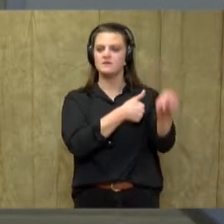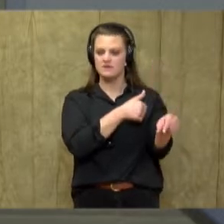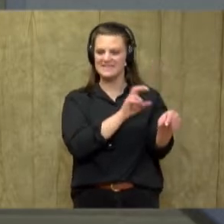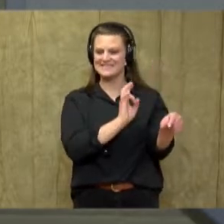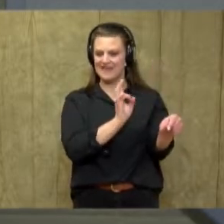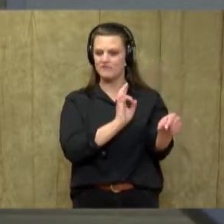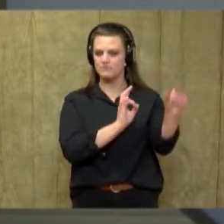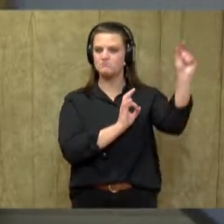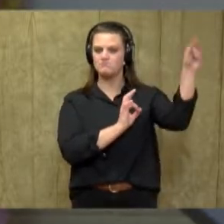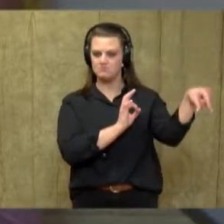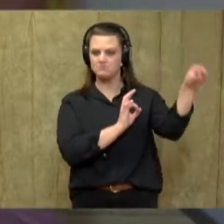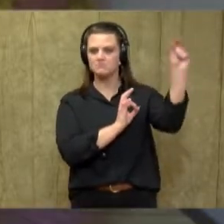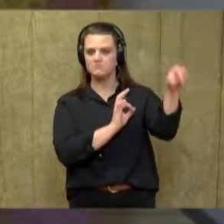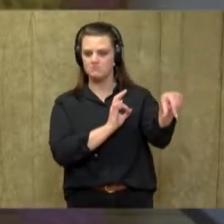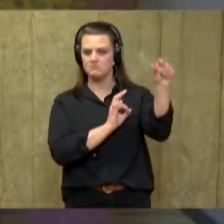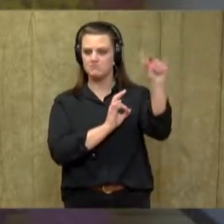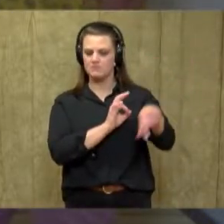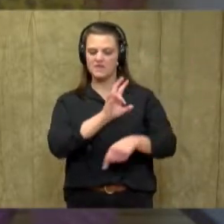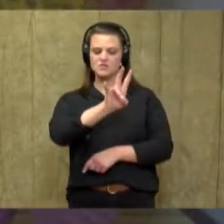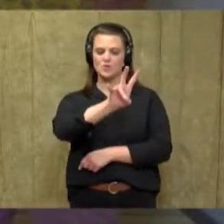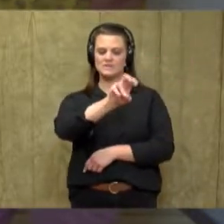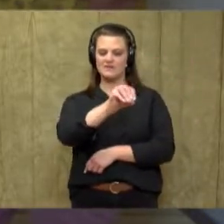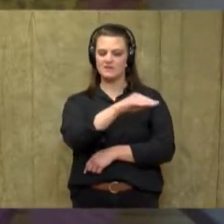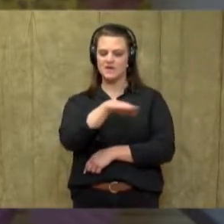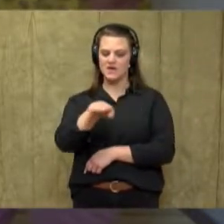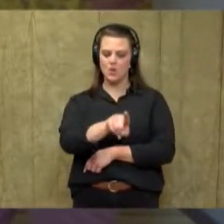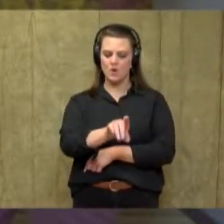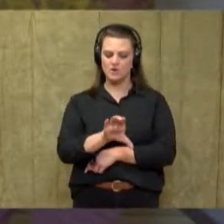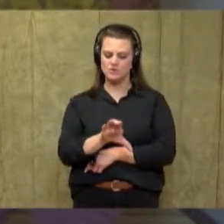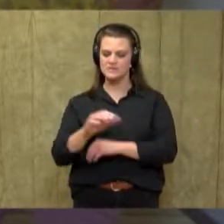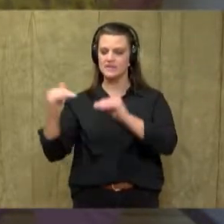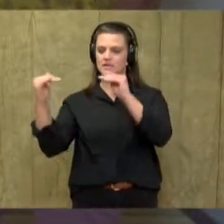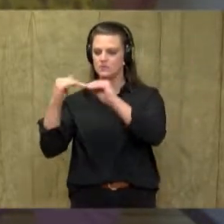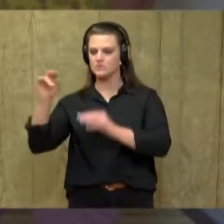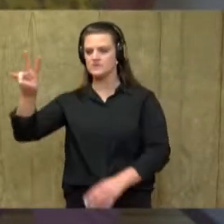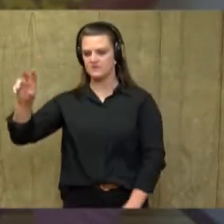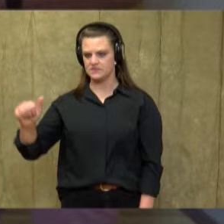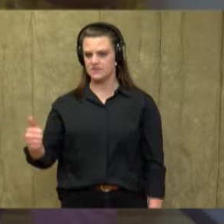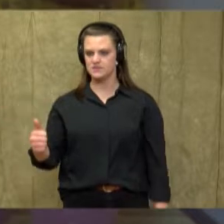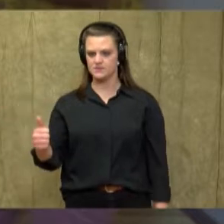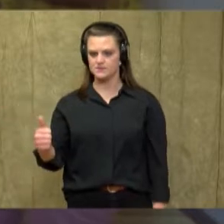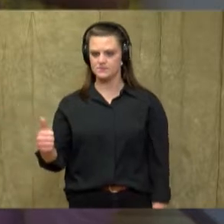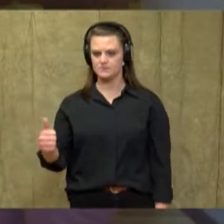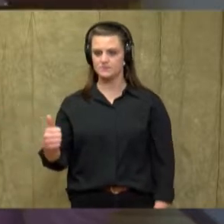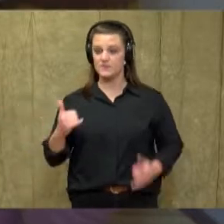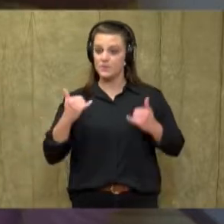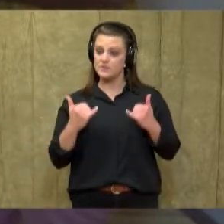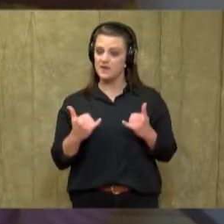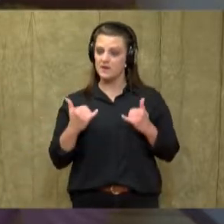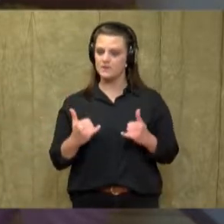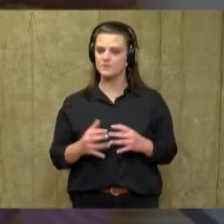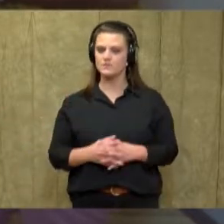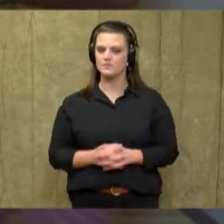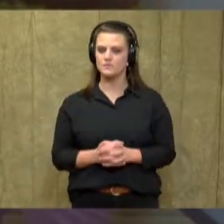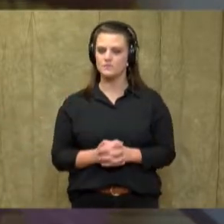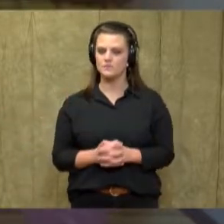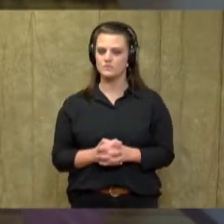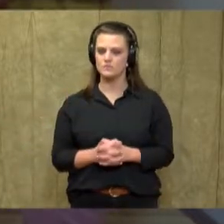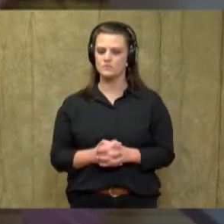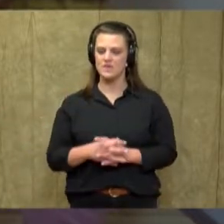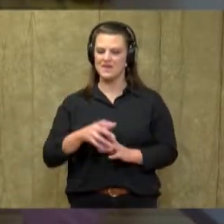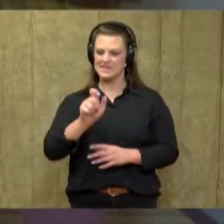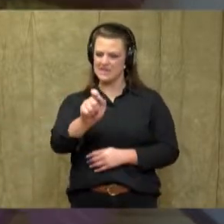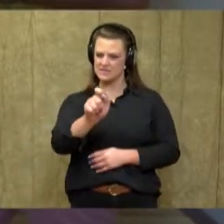hundredths. So 70 hundredths and 7 tenths are equivalent. So now let's talk about